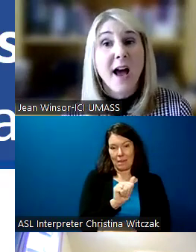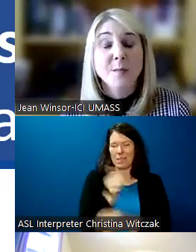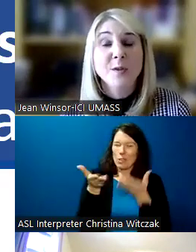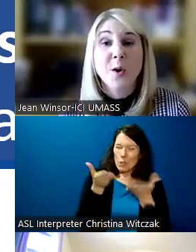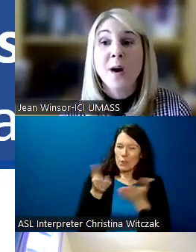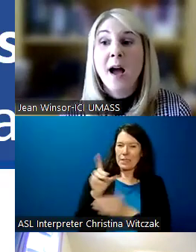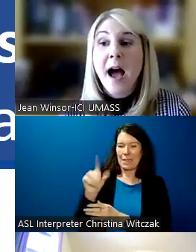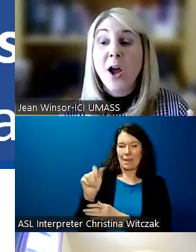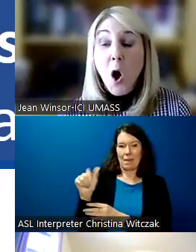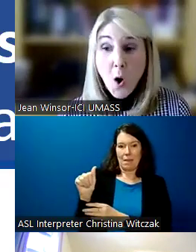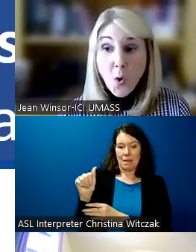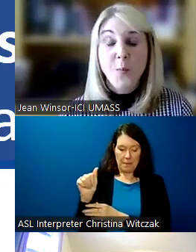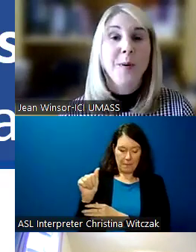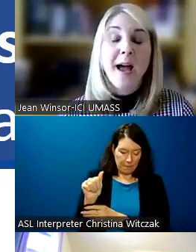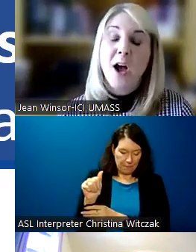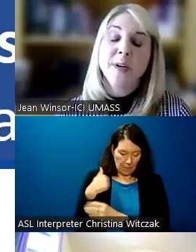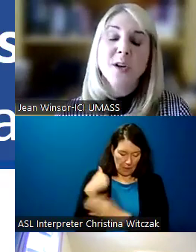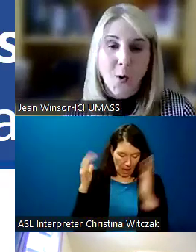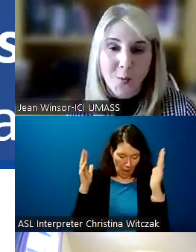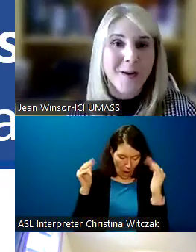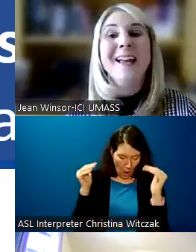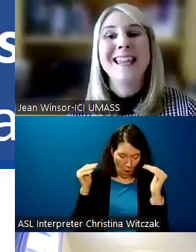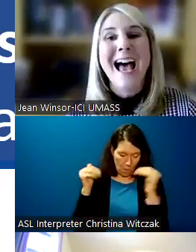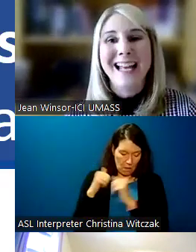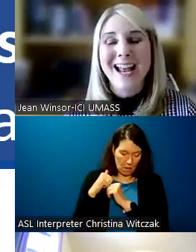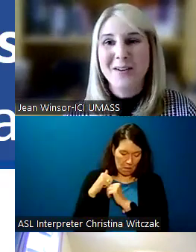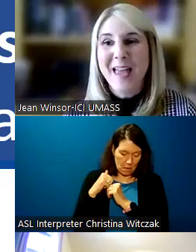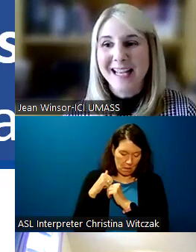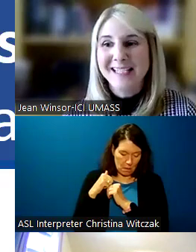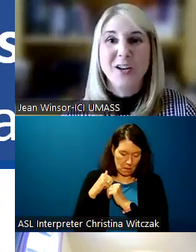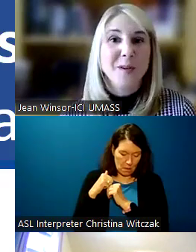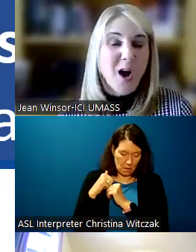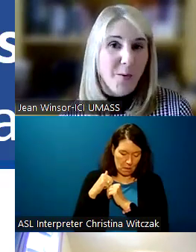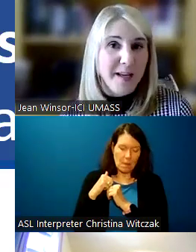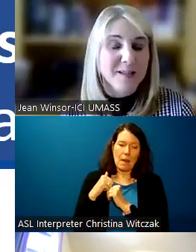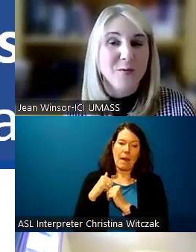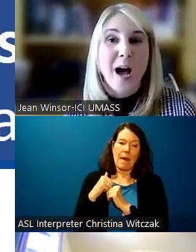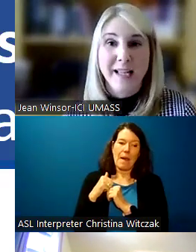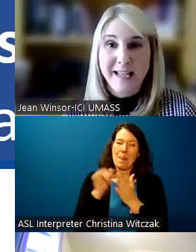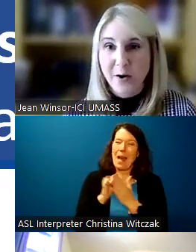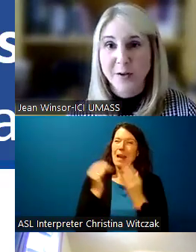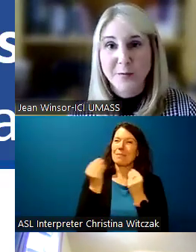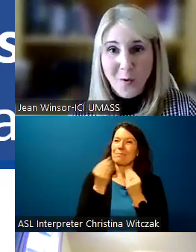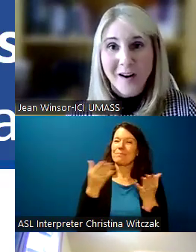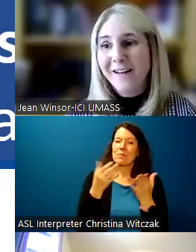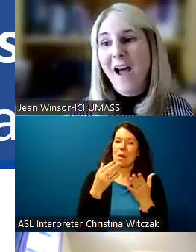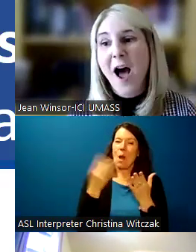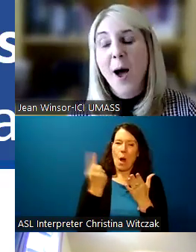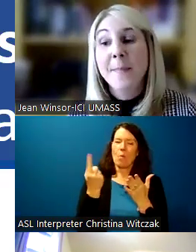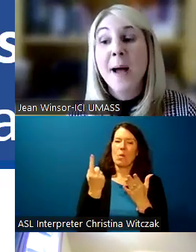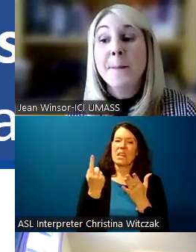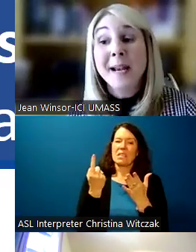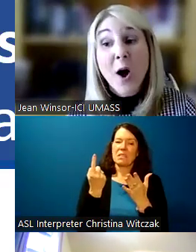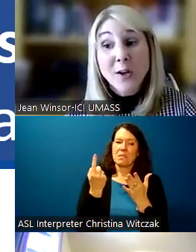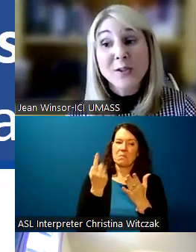data. So I always hope that that data was always well accounted for.